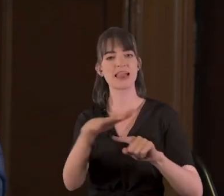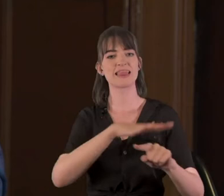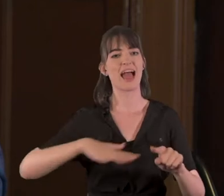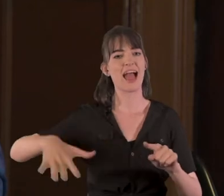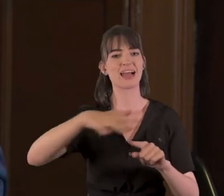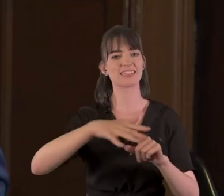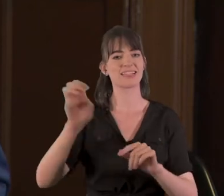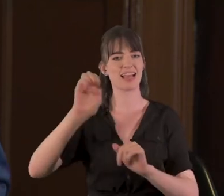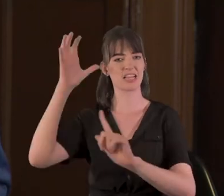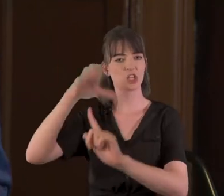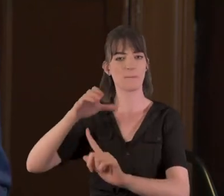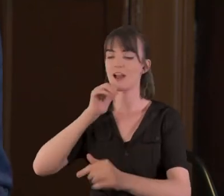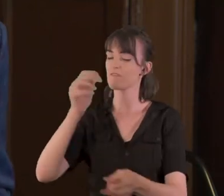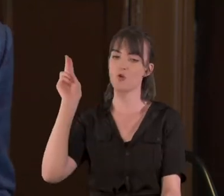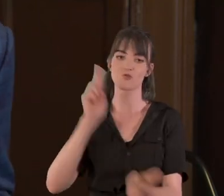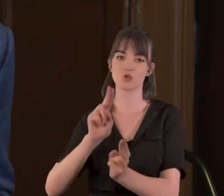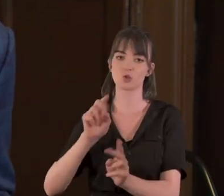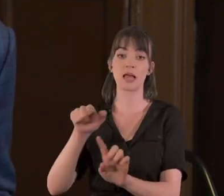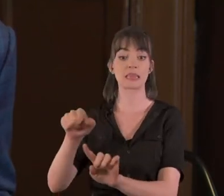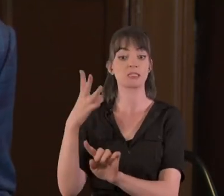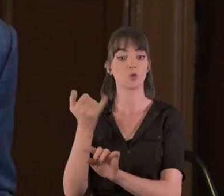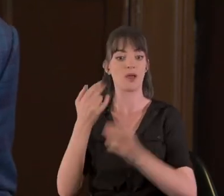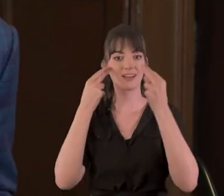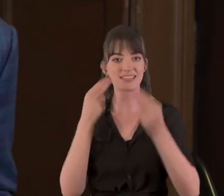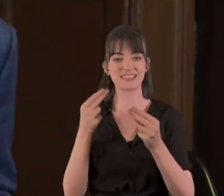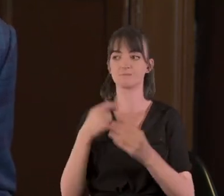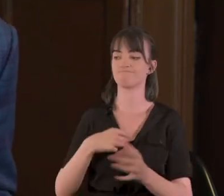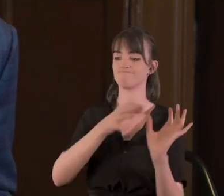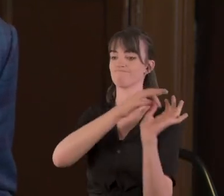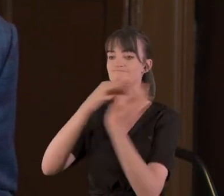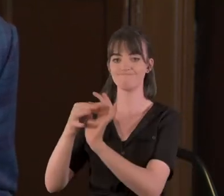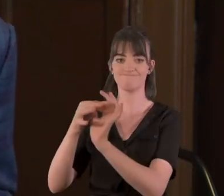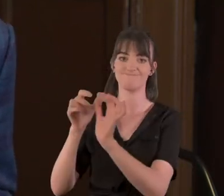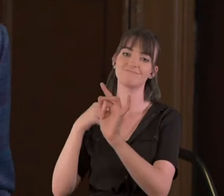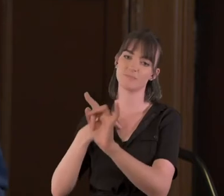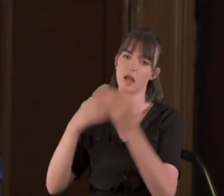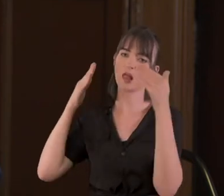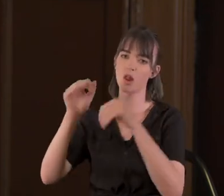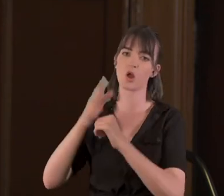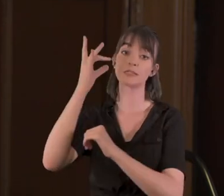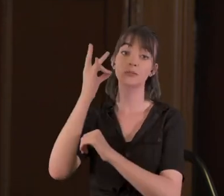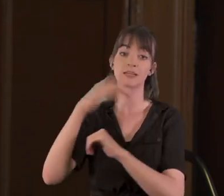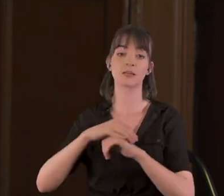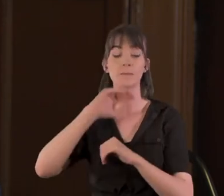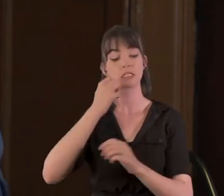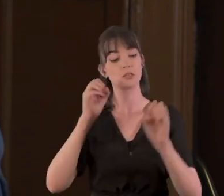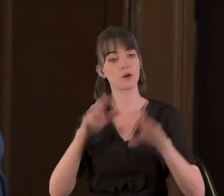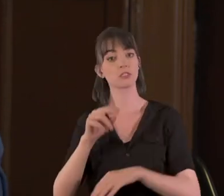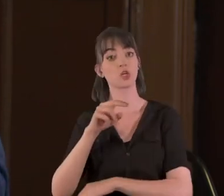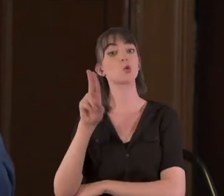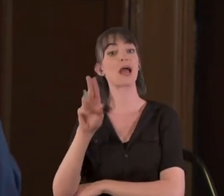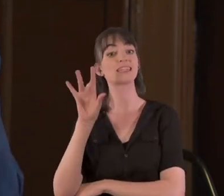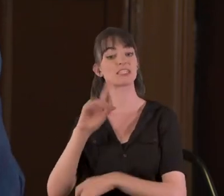that's another reason why it's got to be dominion status, oath to the king, because you can say, the United Kingdom has changed shape, but the British